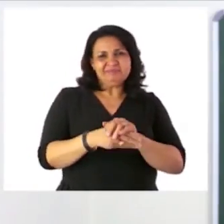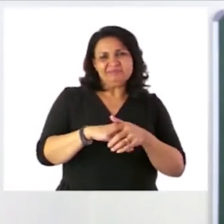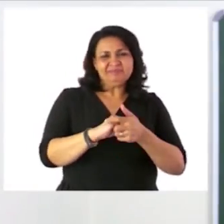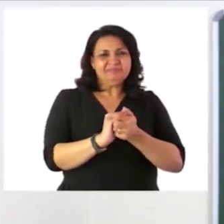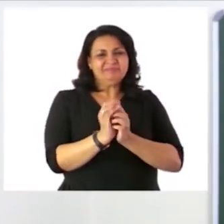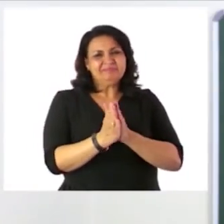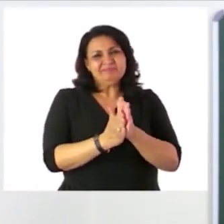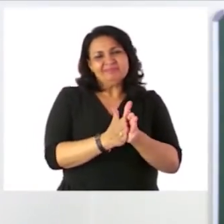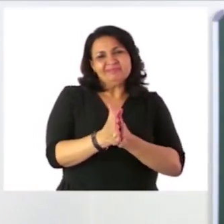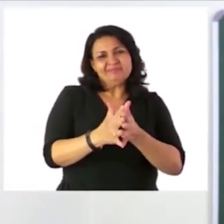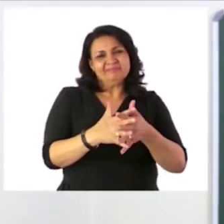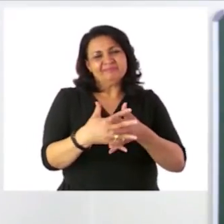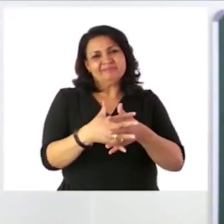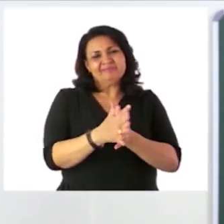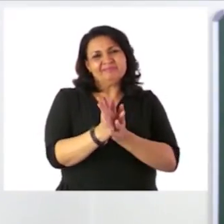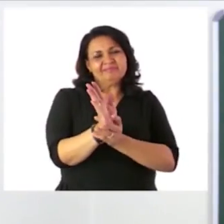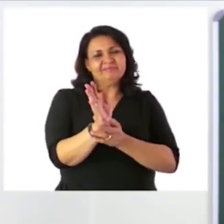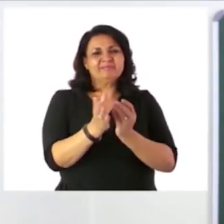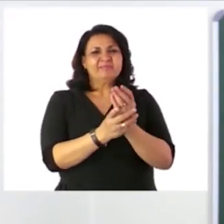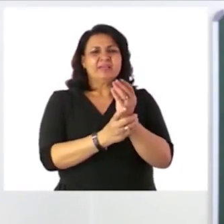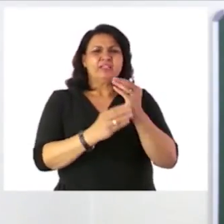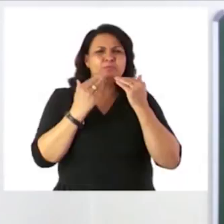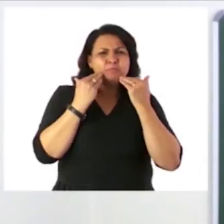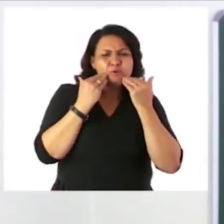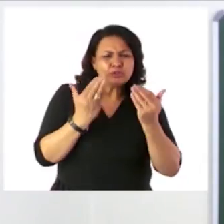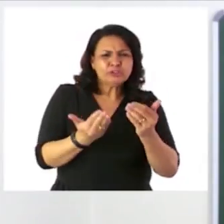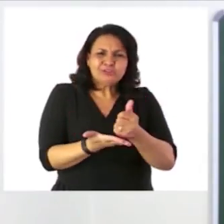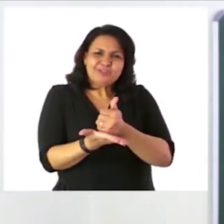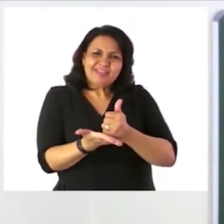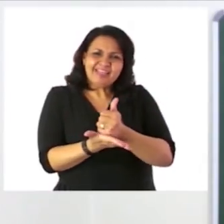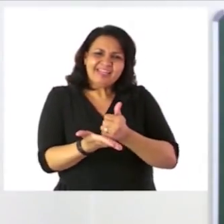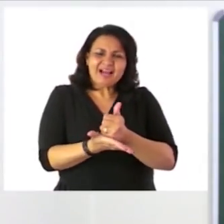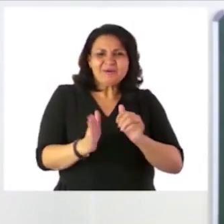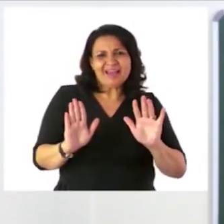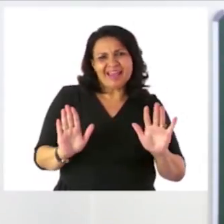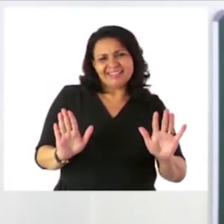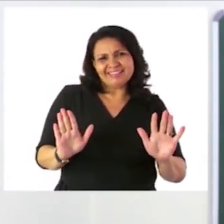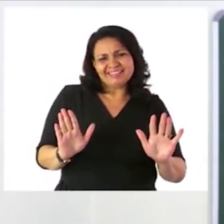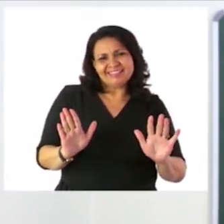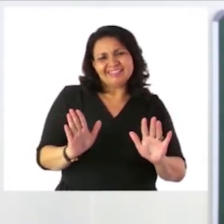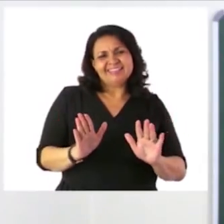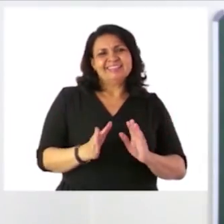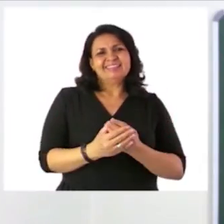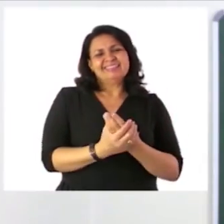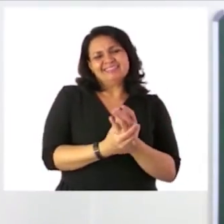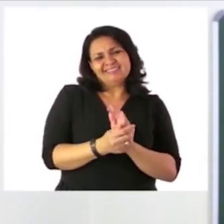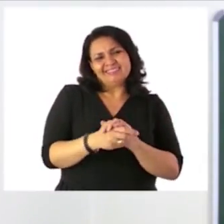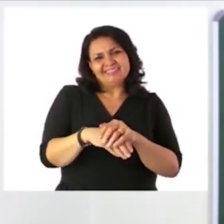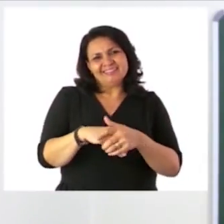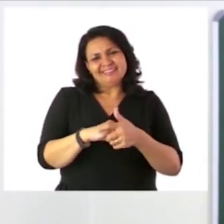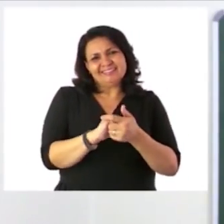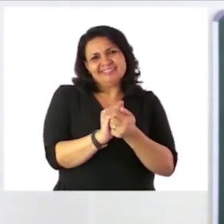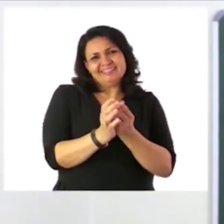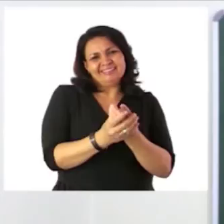this is very important to sanitize our hands to be able to kill